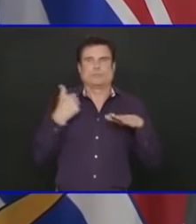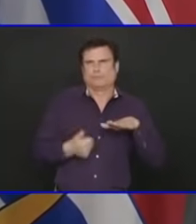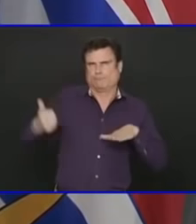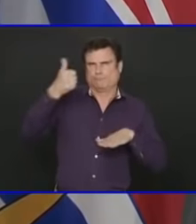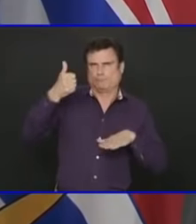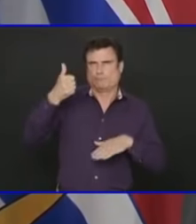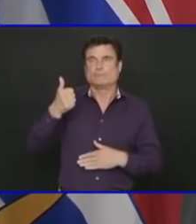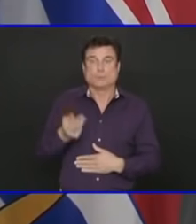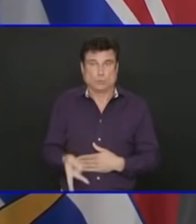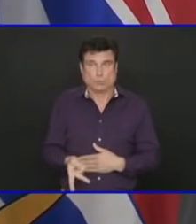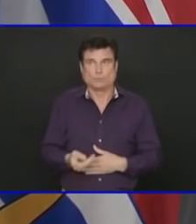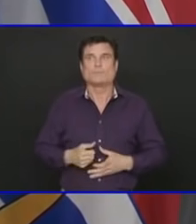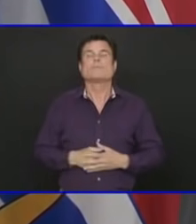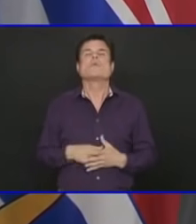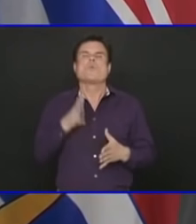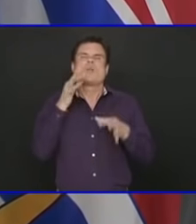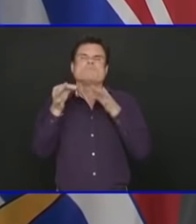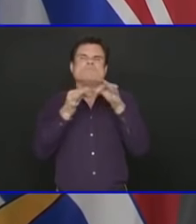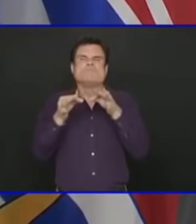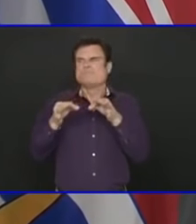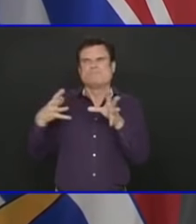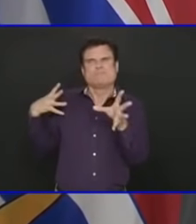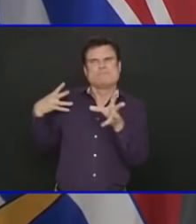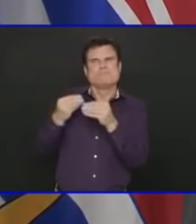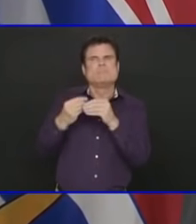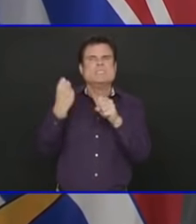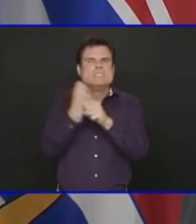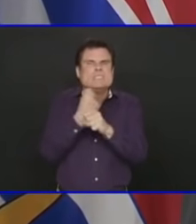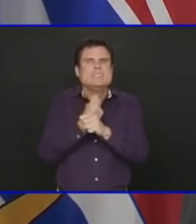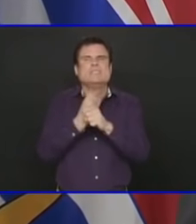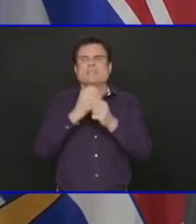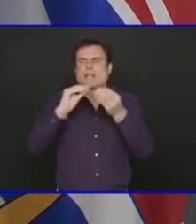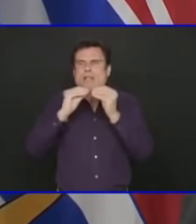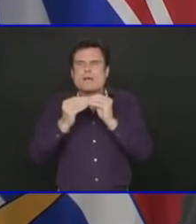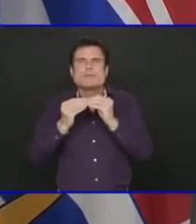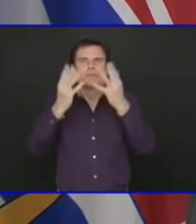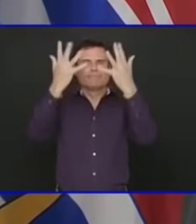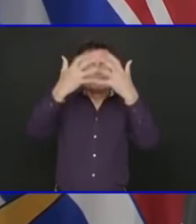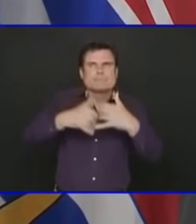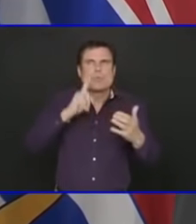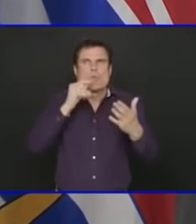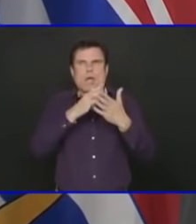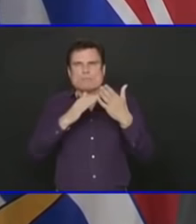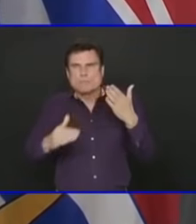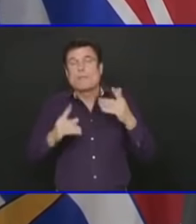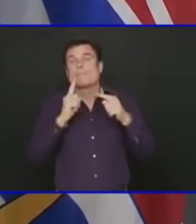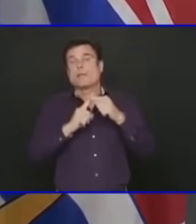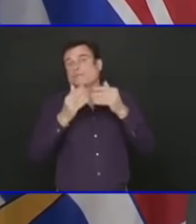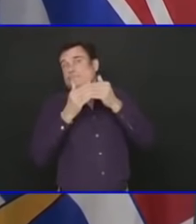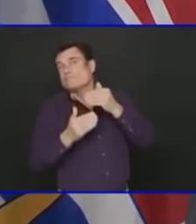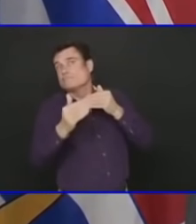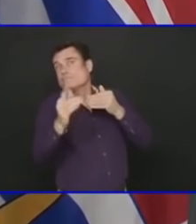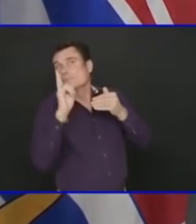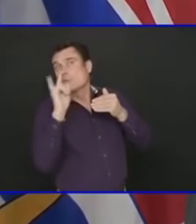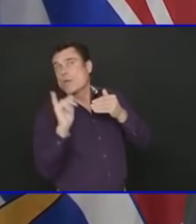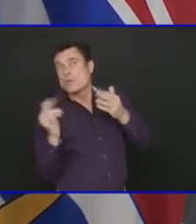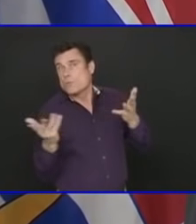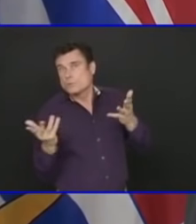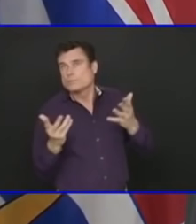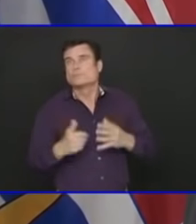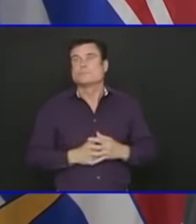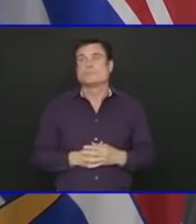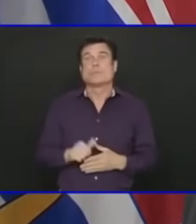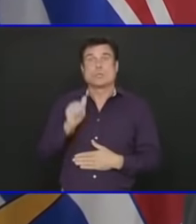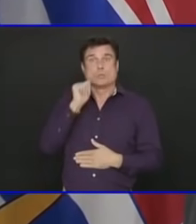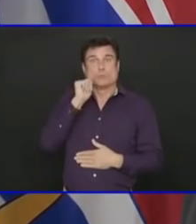like, tomorrow Dr. Henry and I will be giving a briefing here at 3 o'clock, just a regular daily